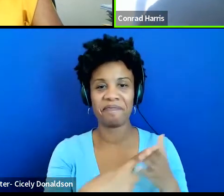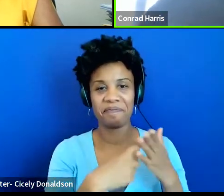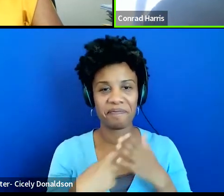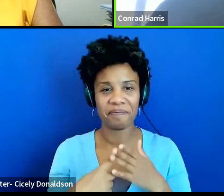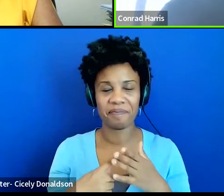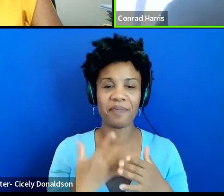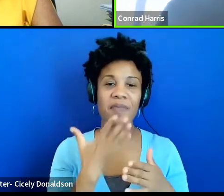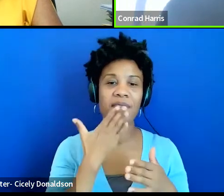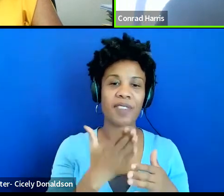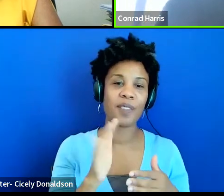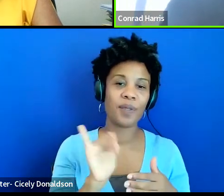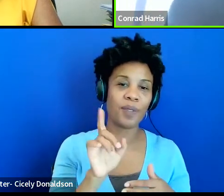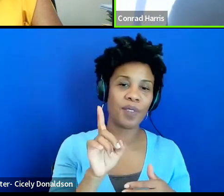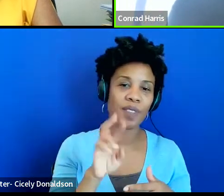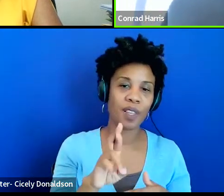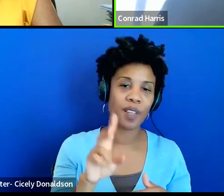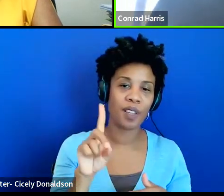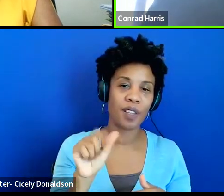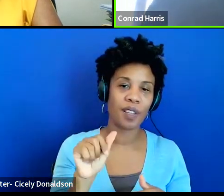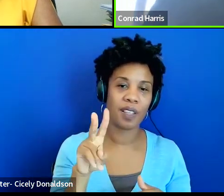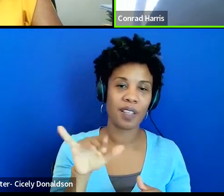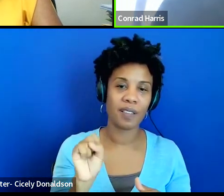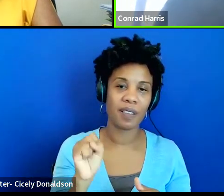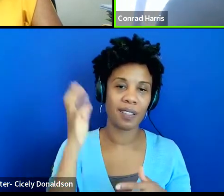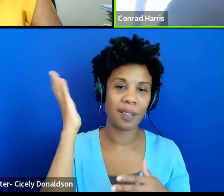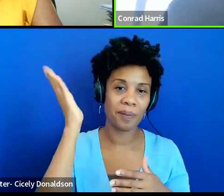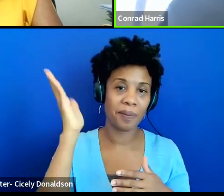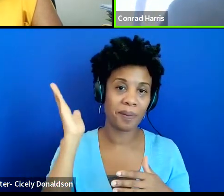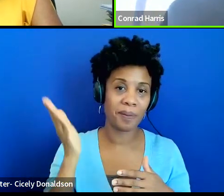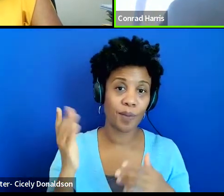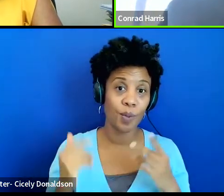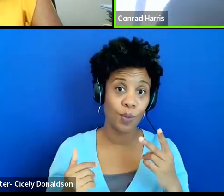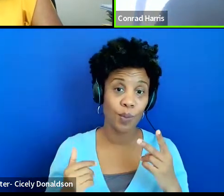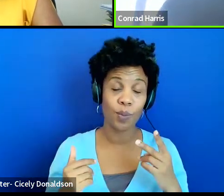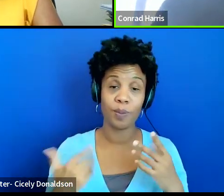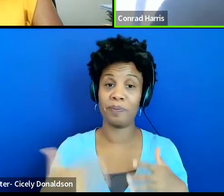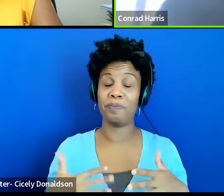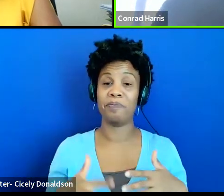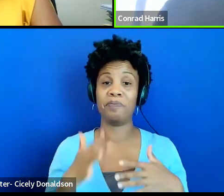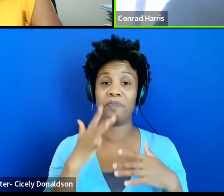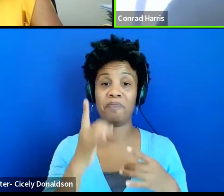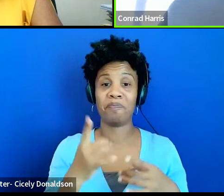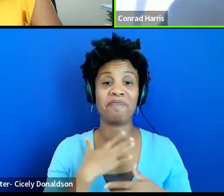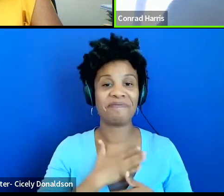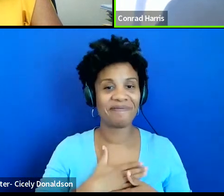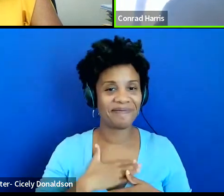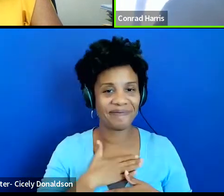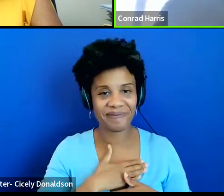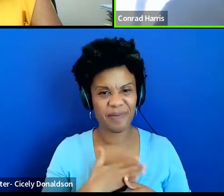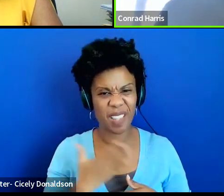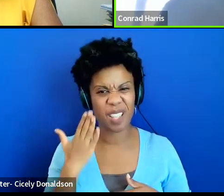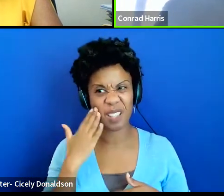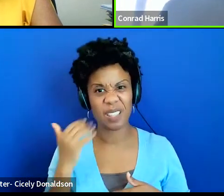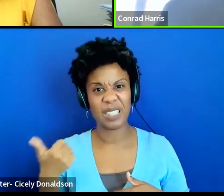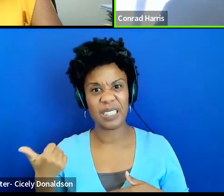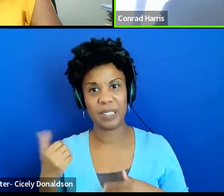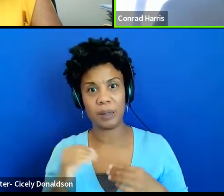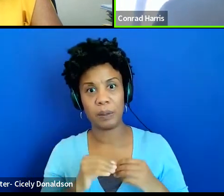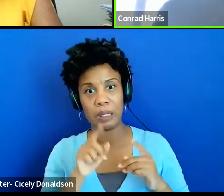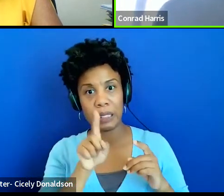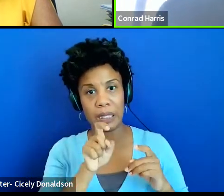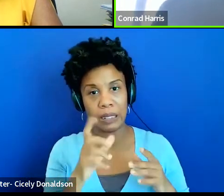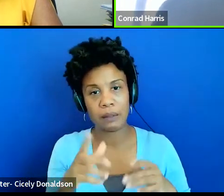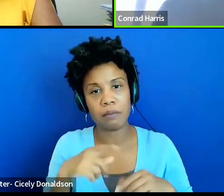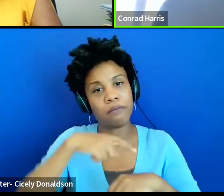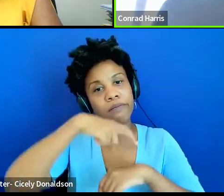Dr. Davis for those two very, very interesting presentations. I'm sure there are more questions, but